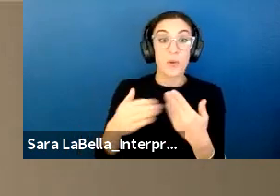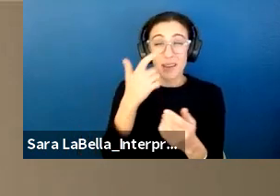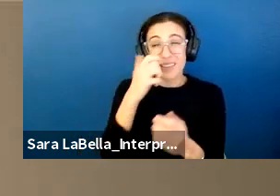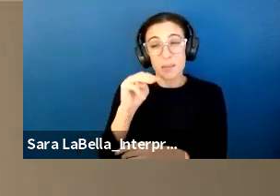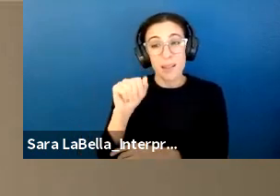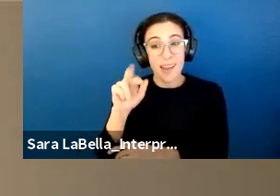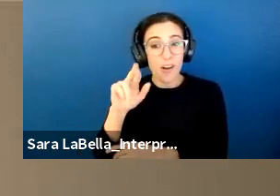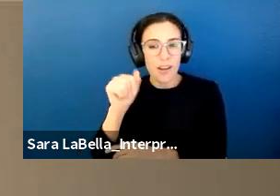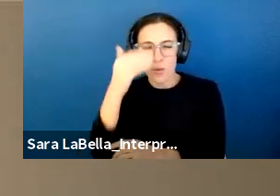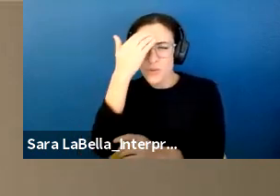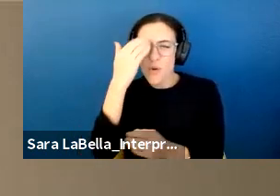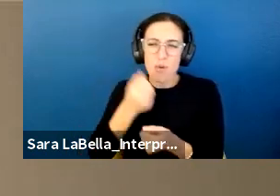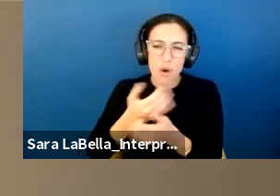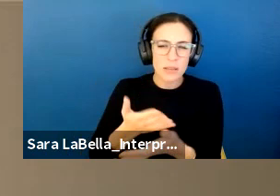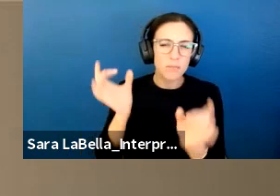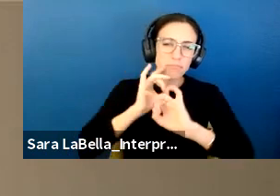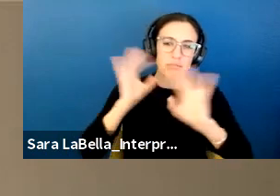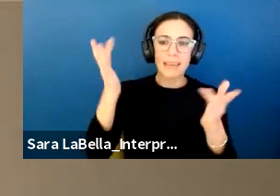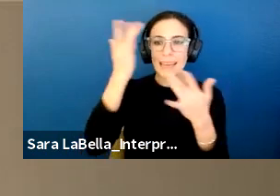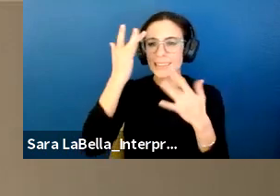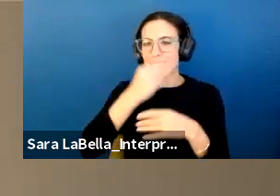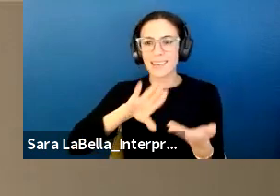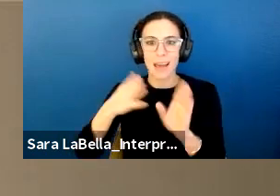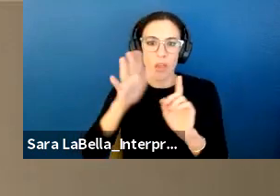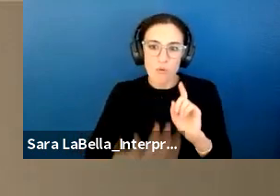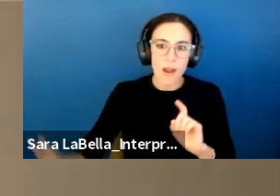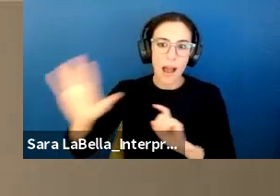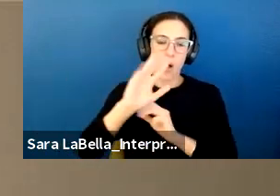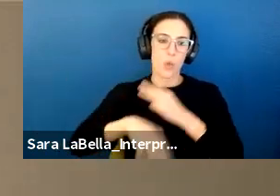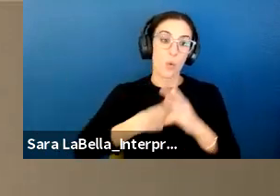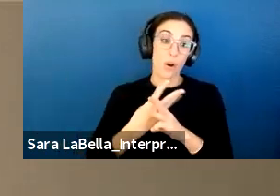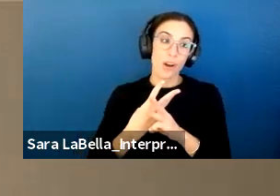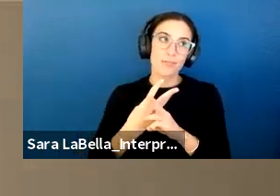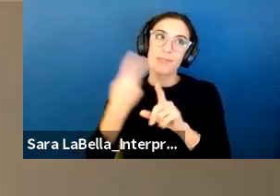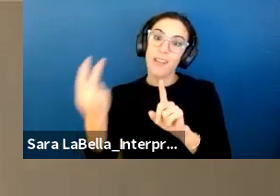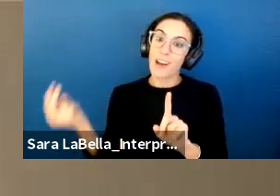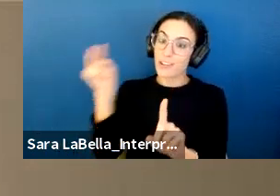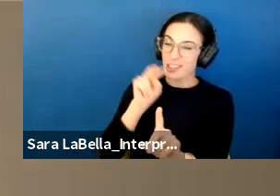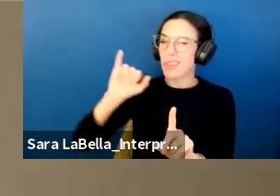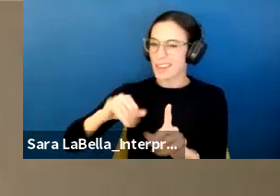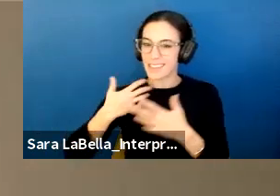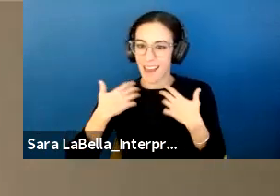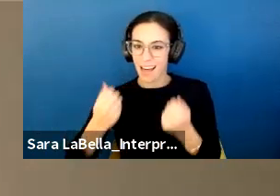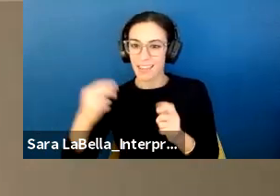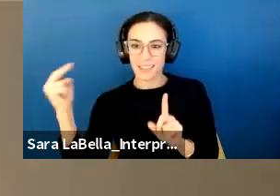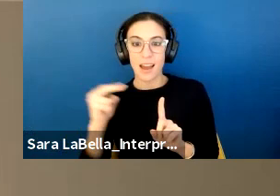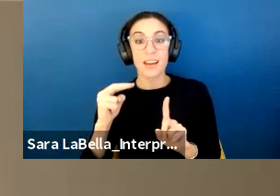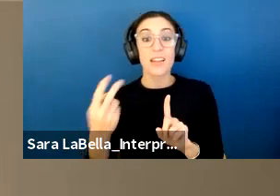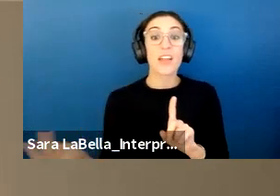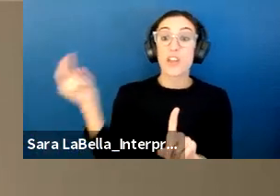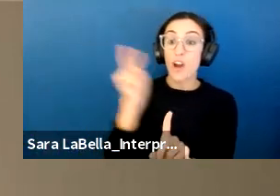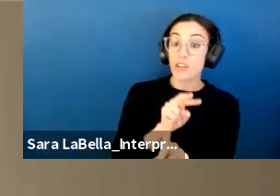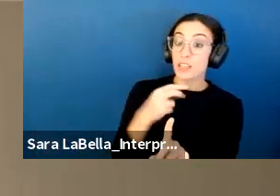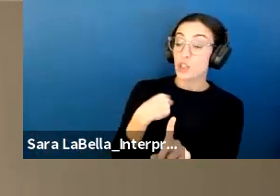illness and death amongst people around the world? And then on the other side, that's the health side. Should